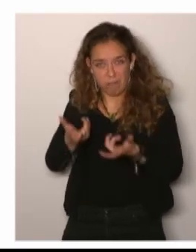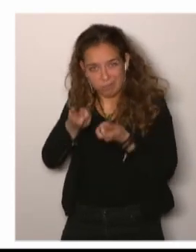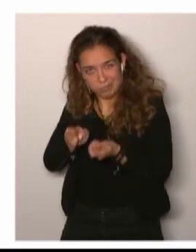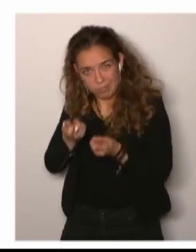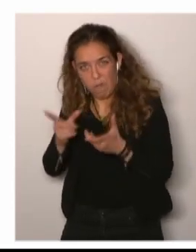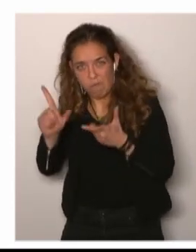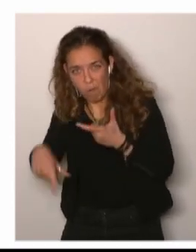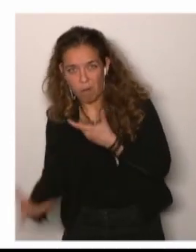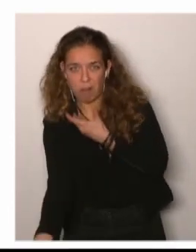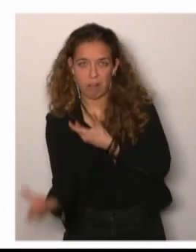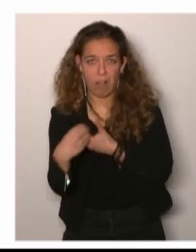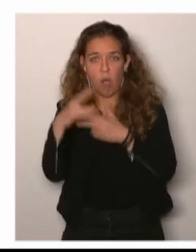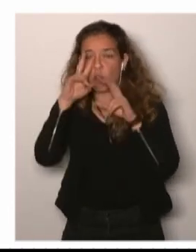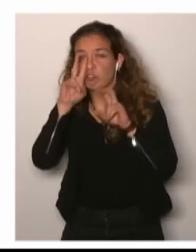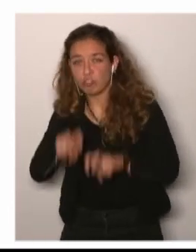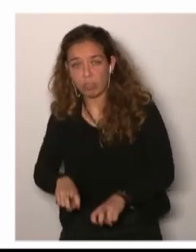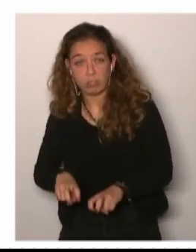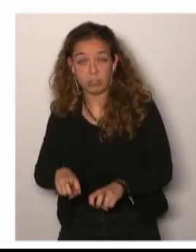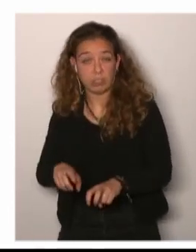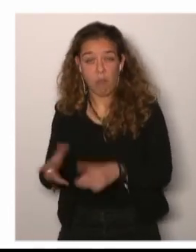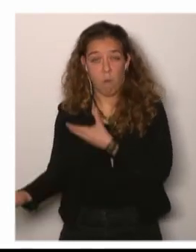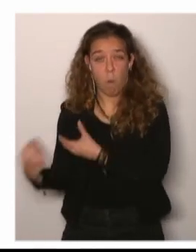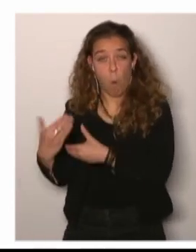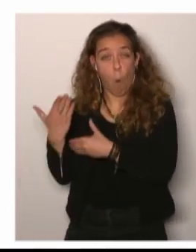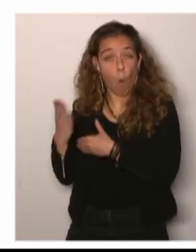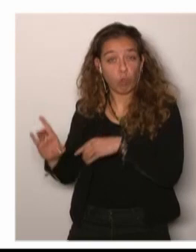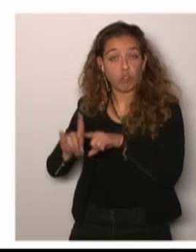might not suspect. For example, the reform of the Common